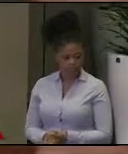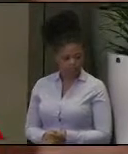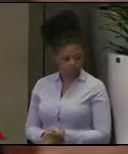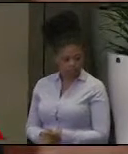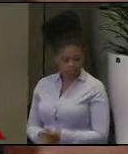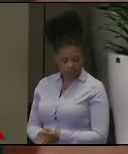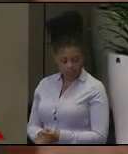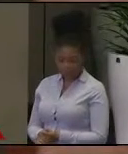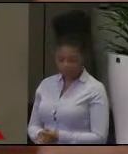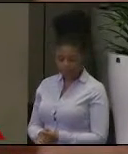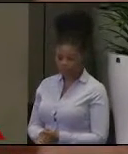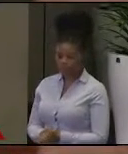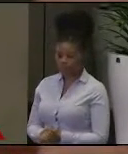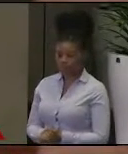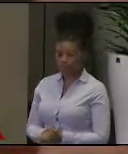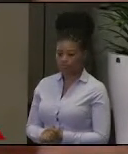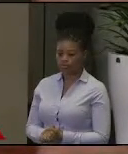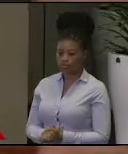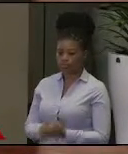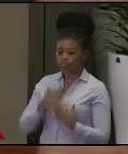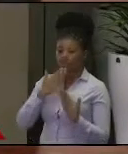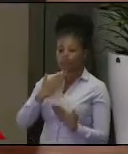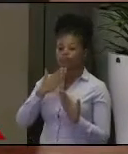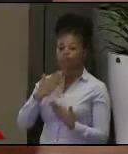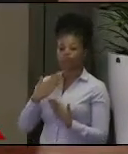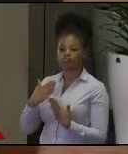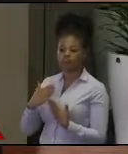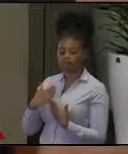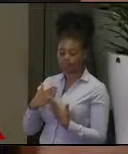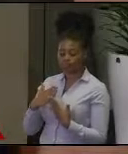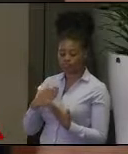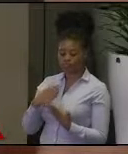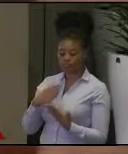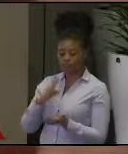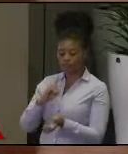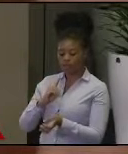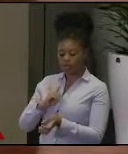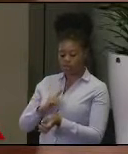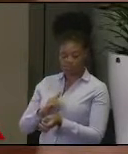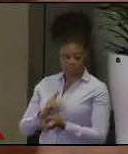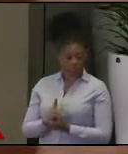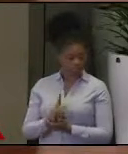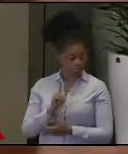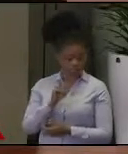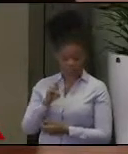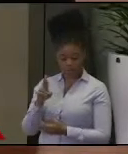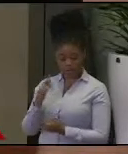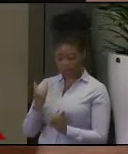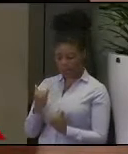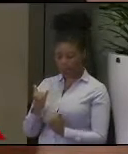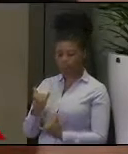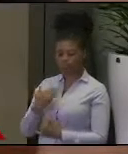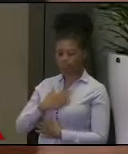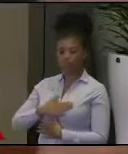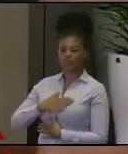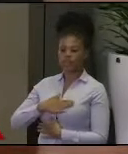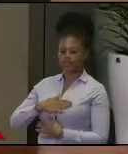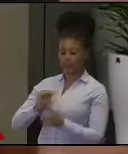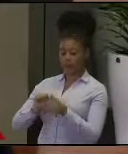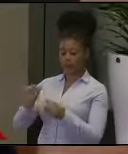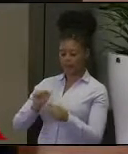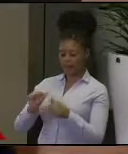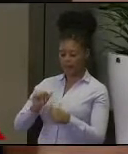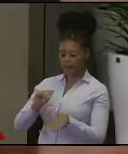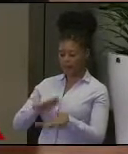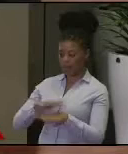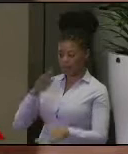Okay then. Thanks a lot, Doc. And I think we are now feeling better than we